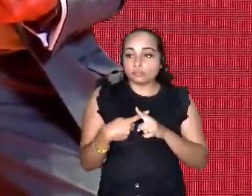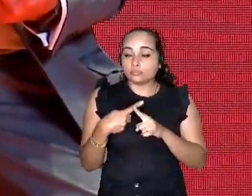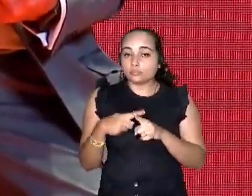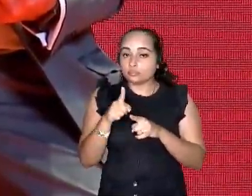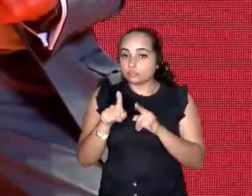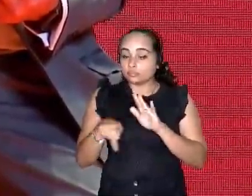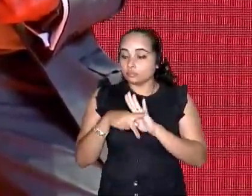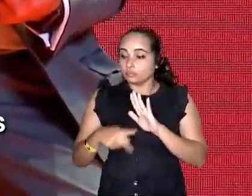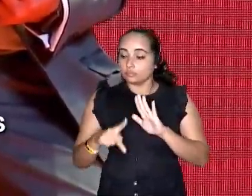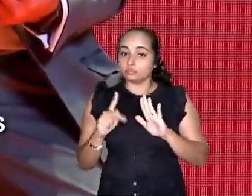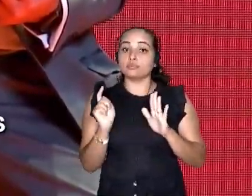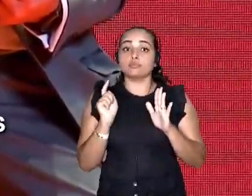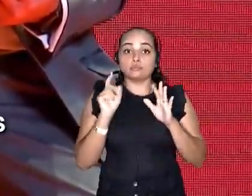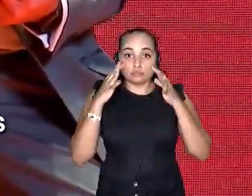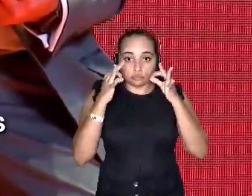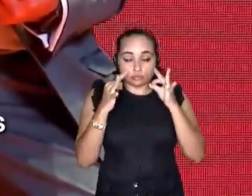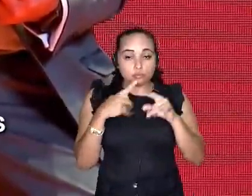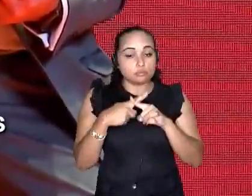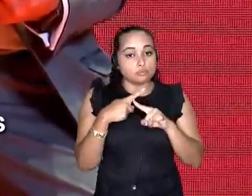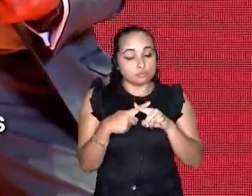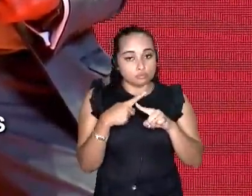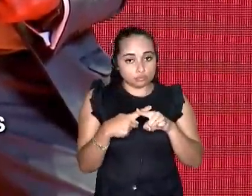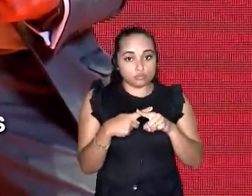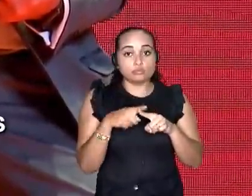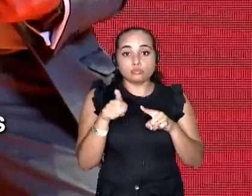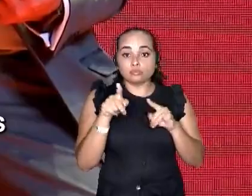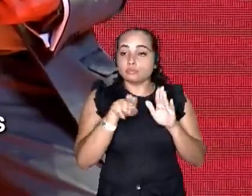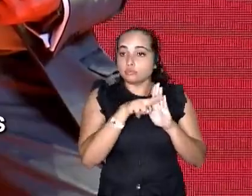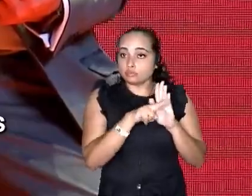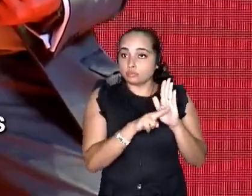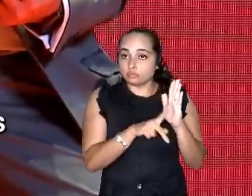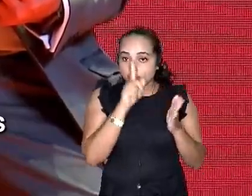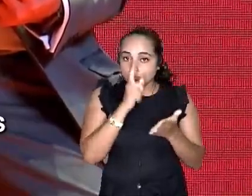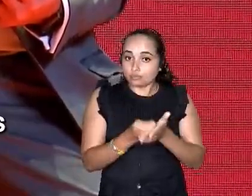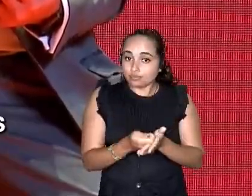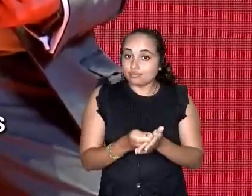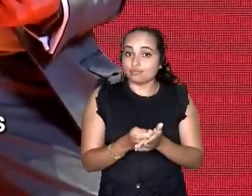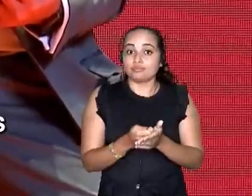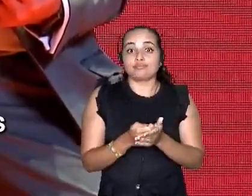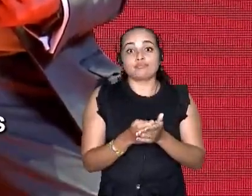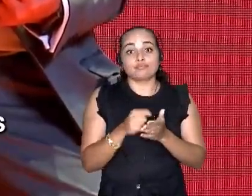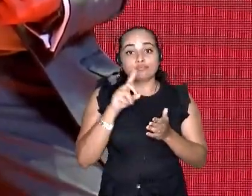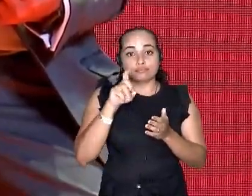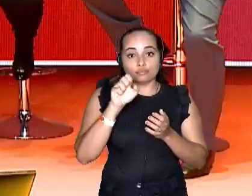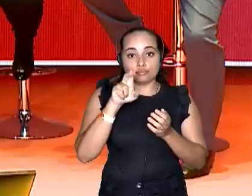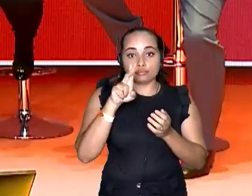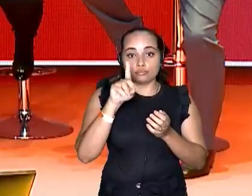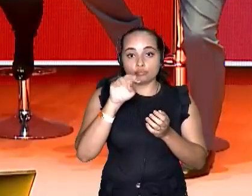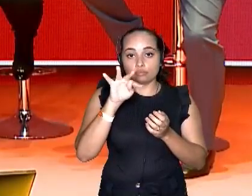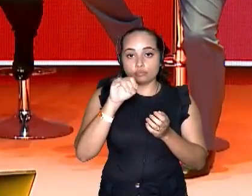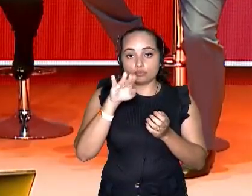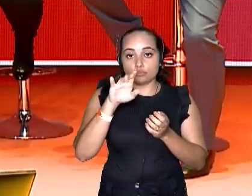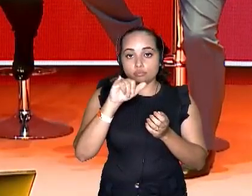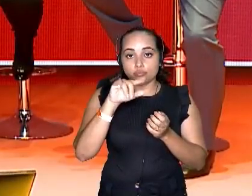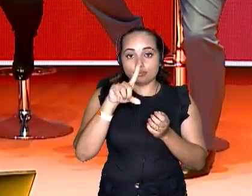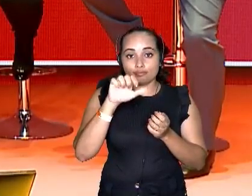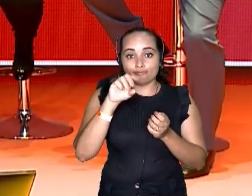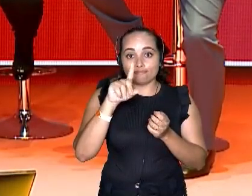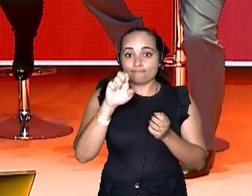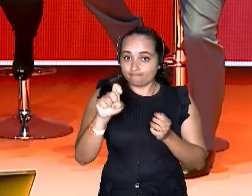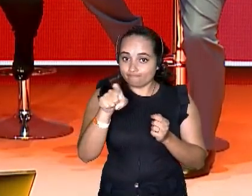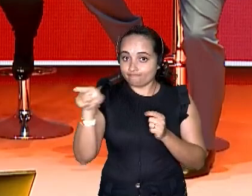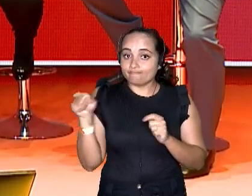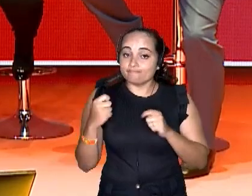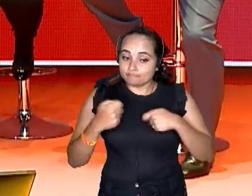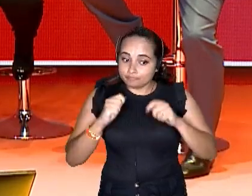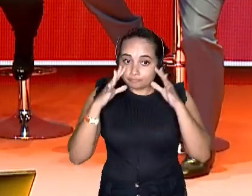um ponto de atenção aí, porque a normativa determina pela não dedutibilidade. Então, essas são situações que devem ser